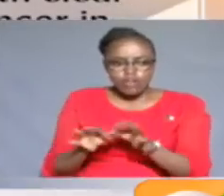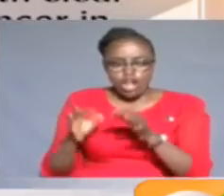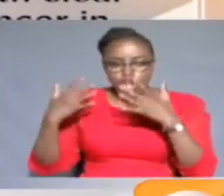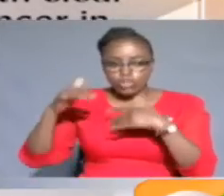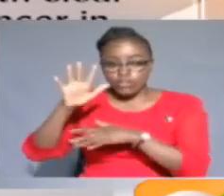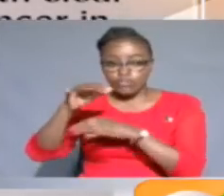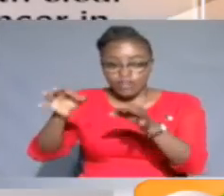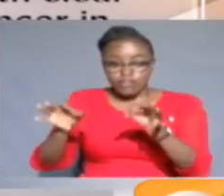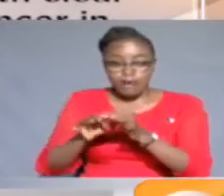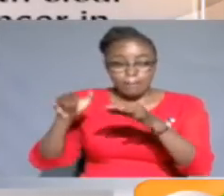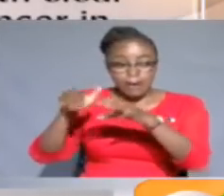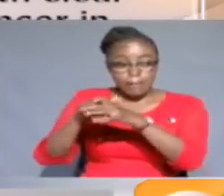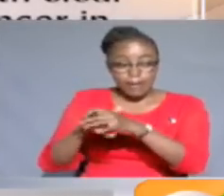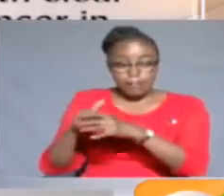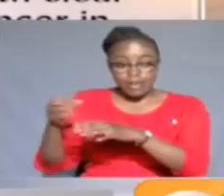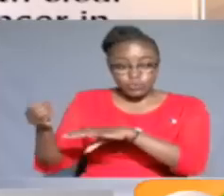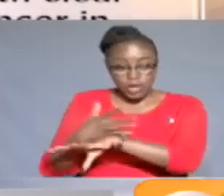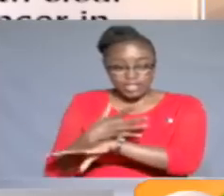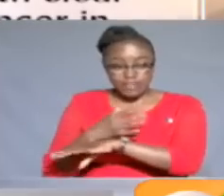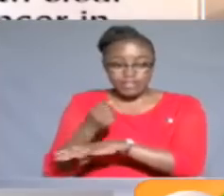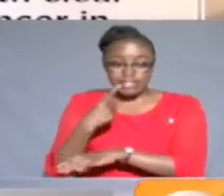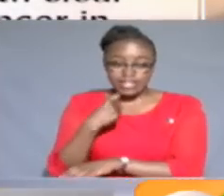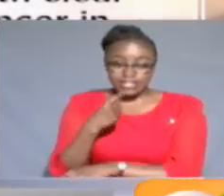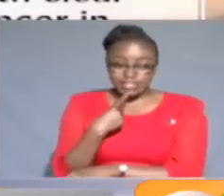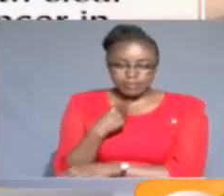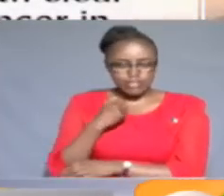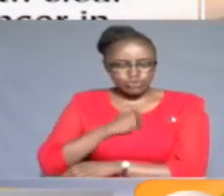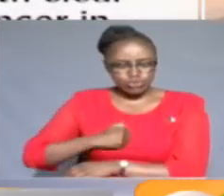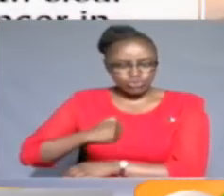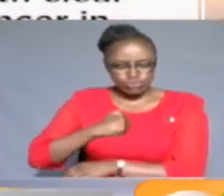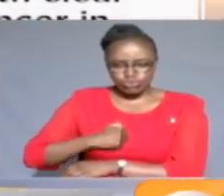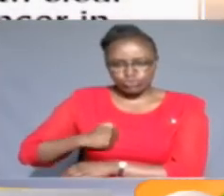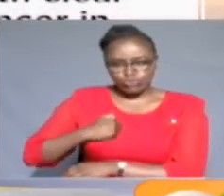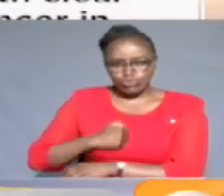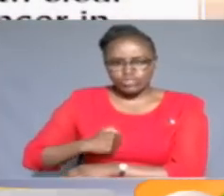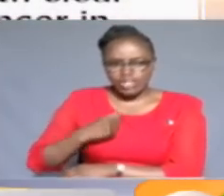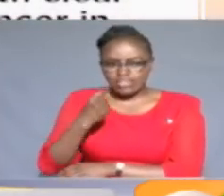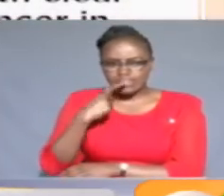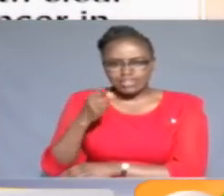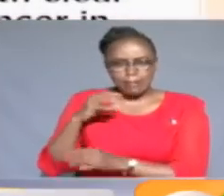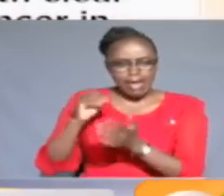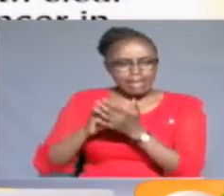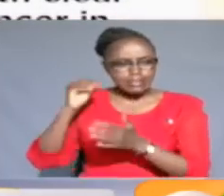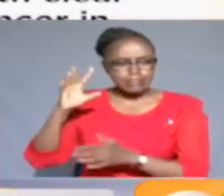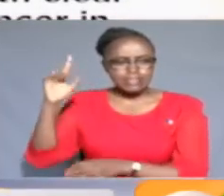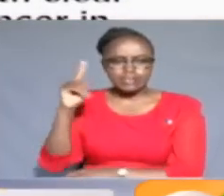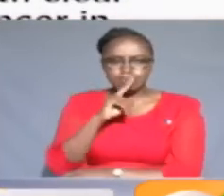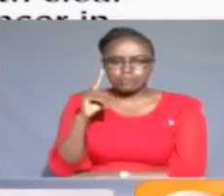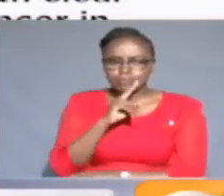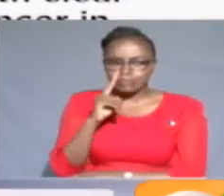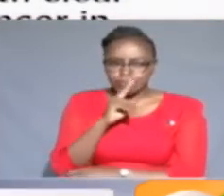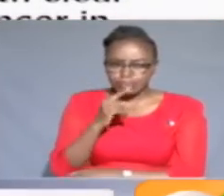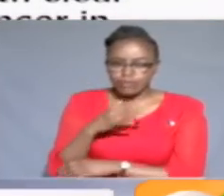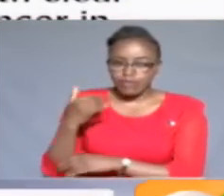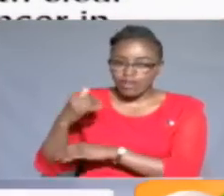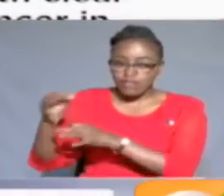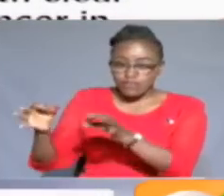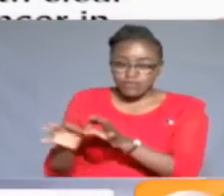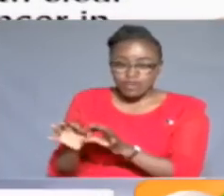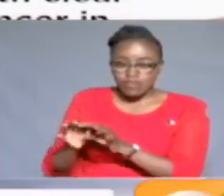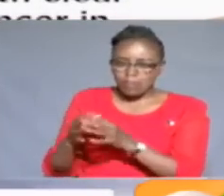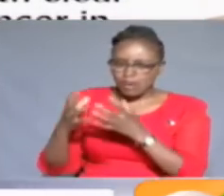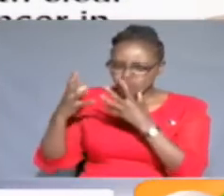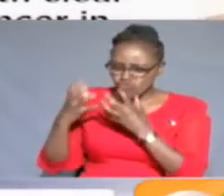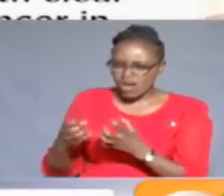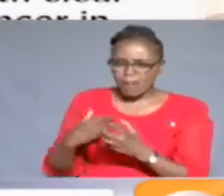have lost 5 family members to cancer. We're sorry about to hear that, Calvin. Treatment is extremely expensive, and at the end, families are left drained financially.